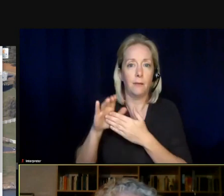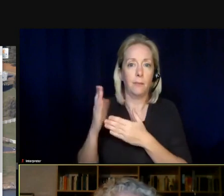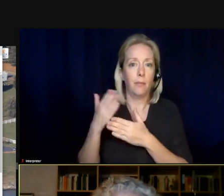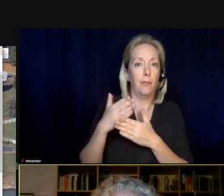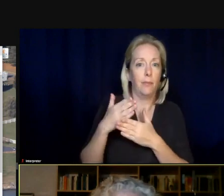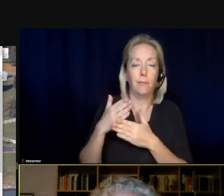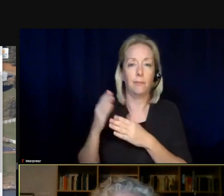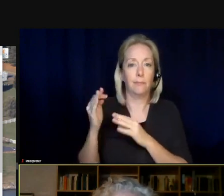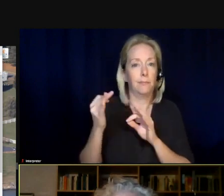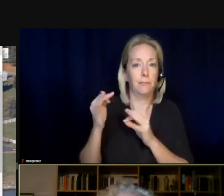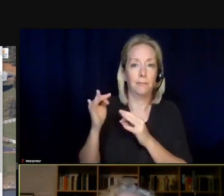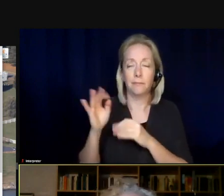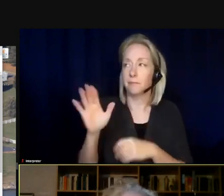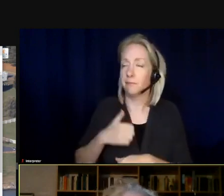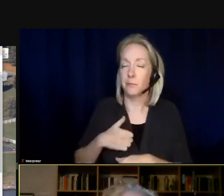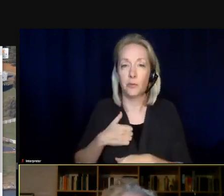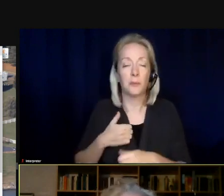the video.